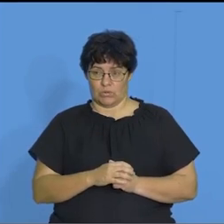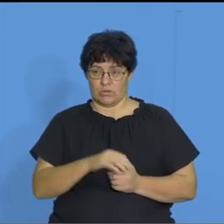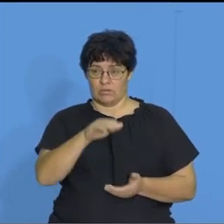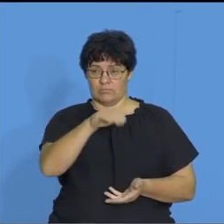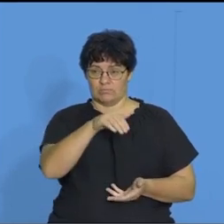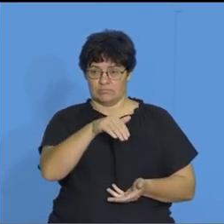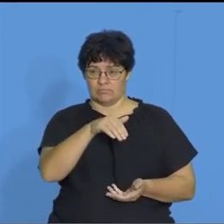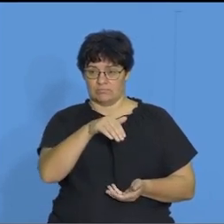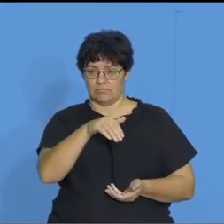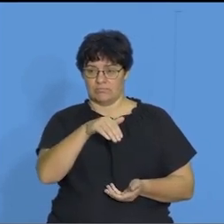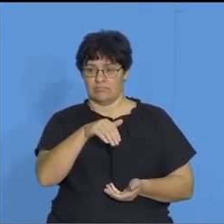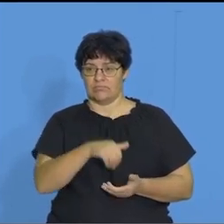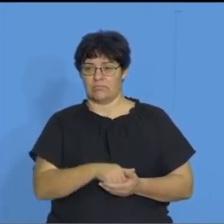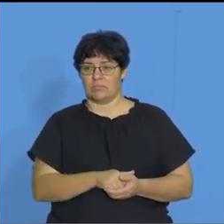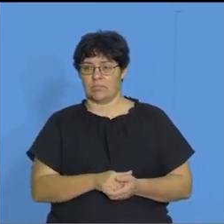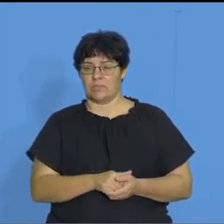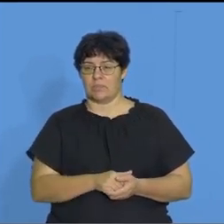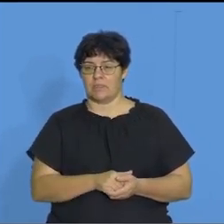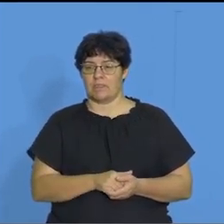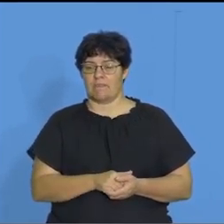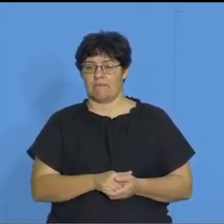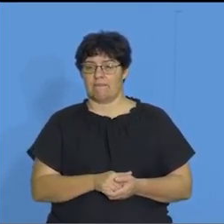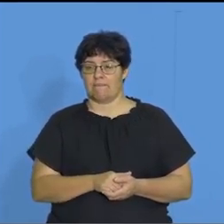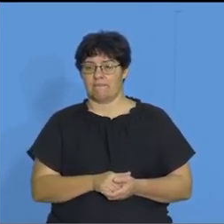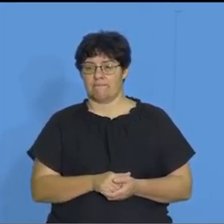collected, okay,